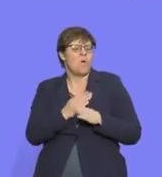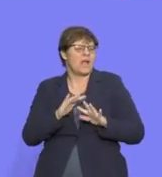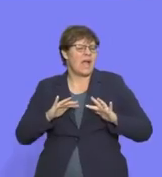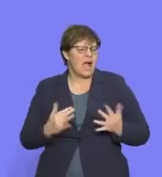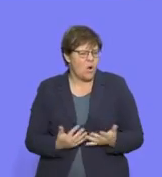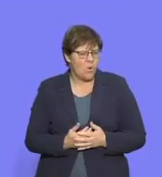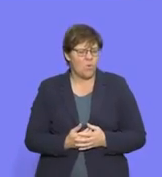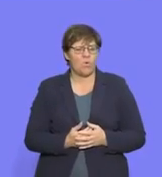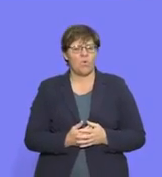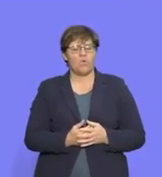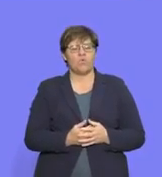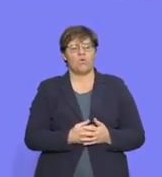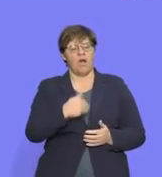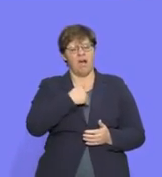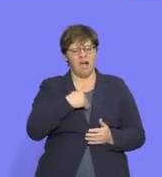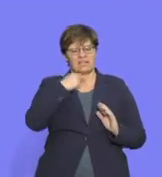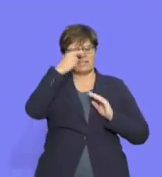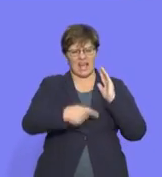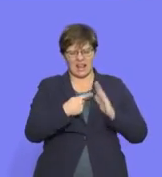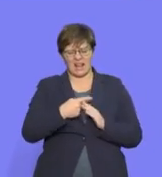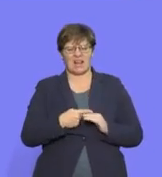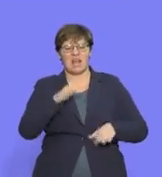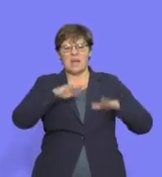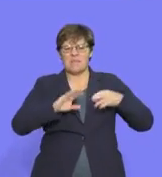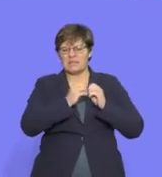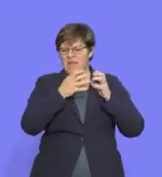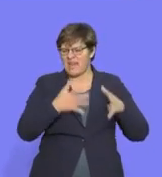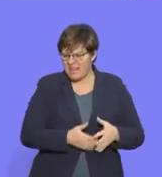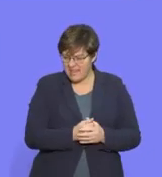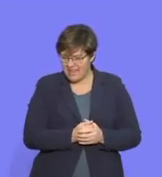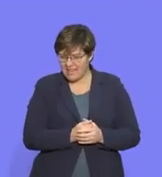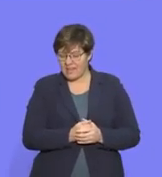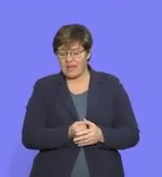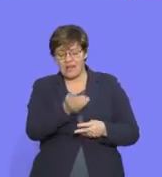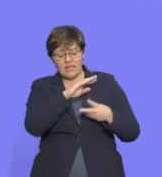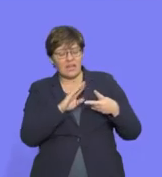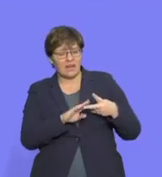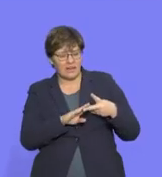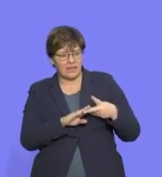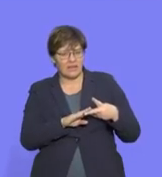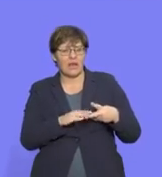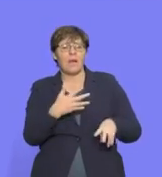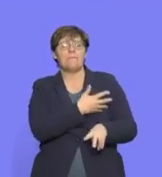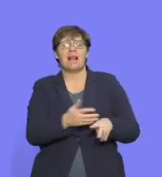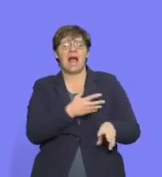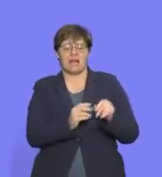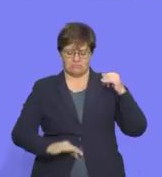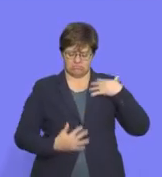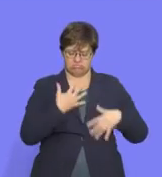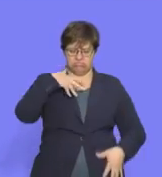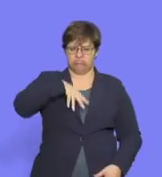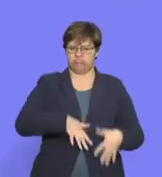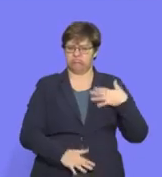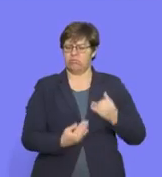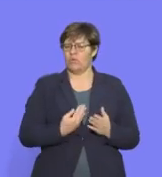heart worked, the cardiac cycle, the pacemaker, and all of that. And then we looked at how the blood travels